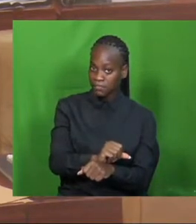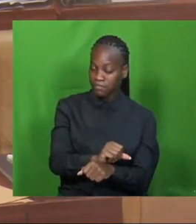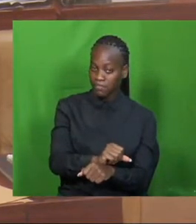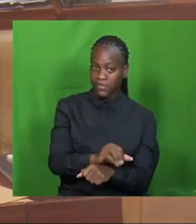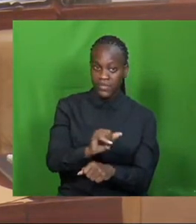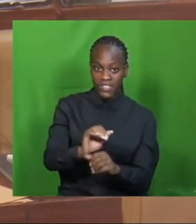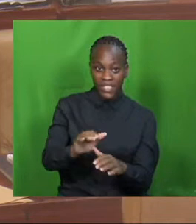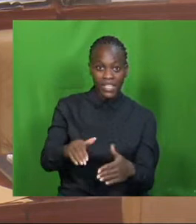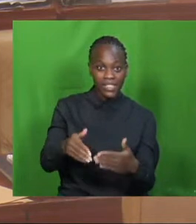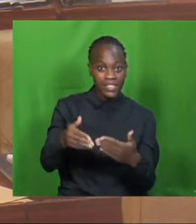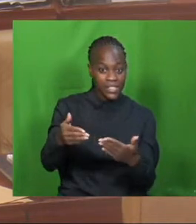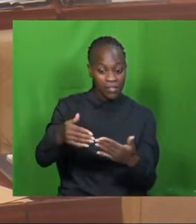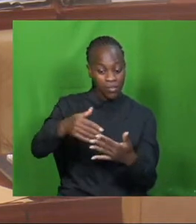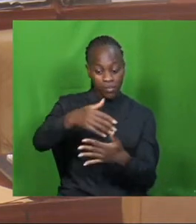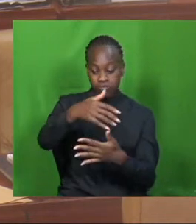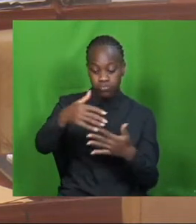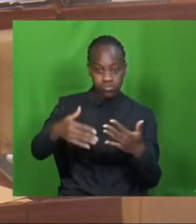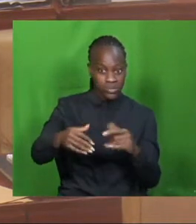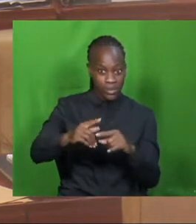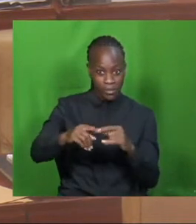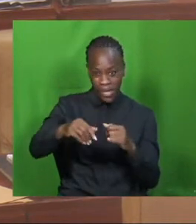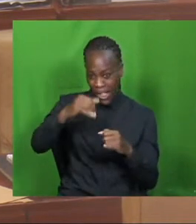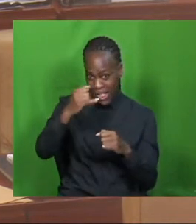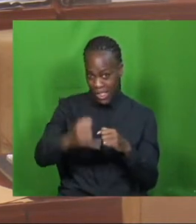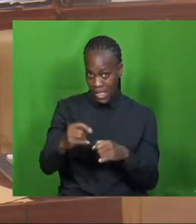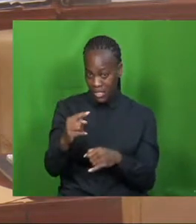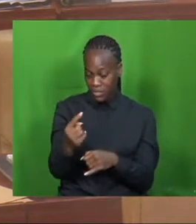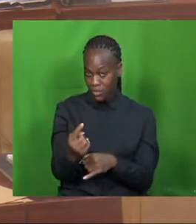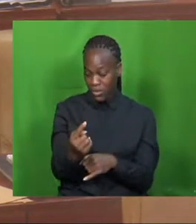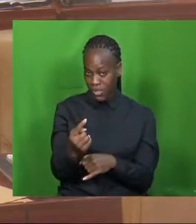Page 29.